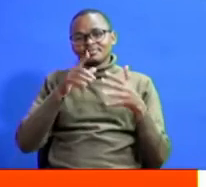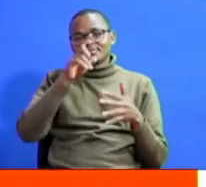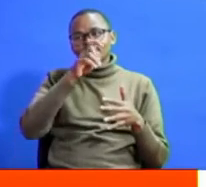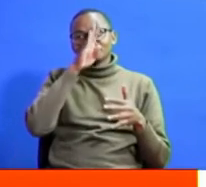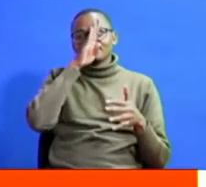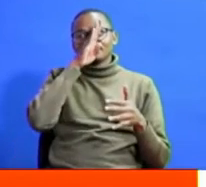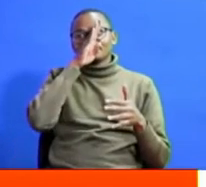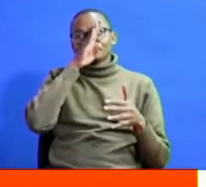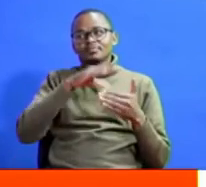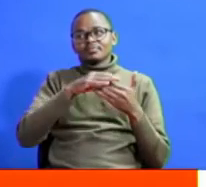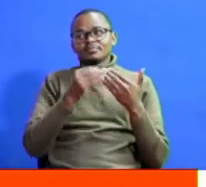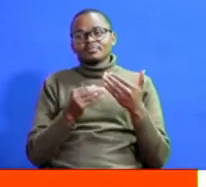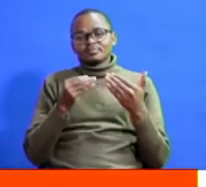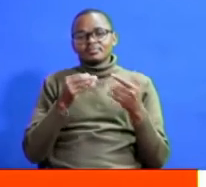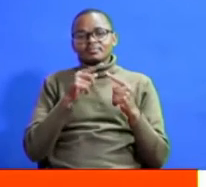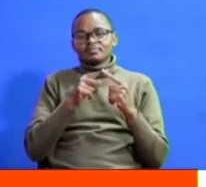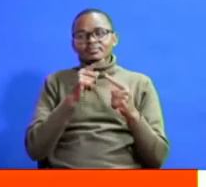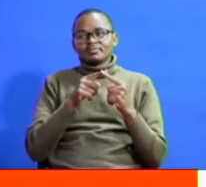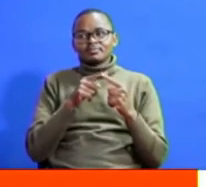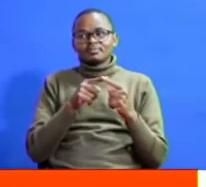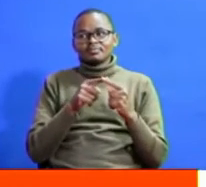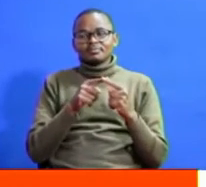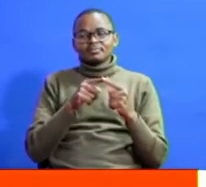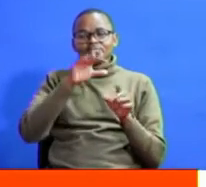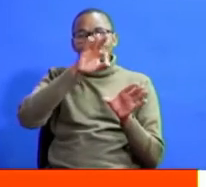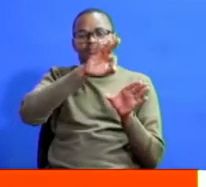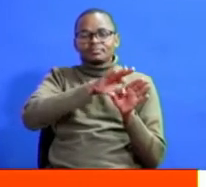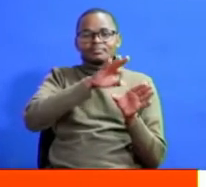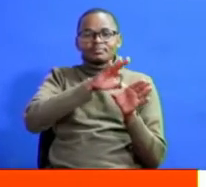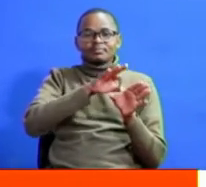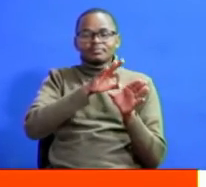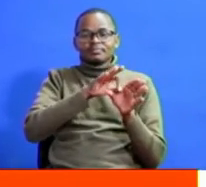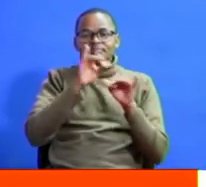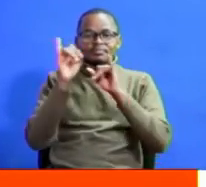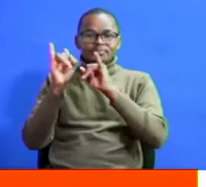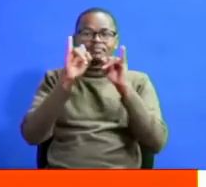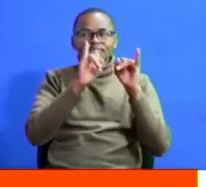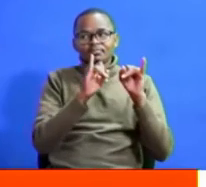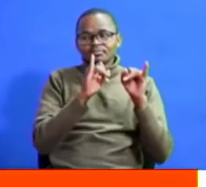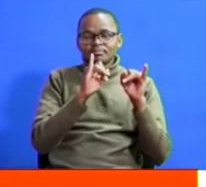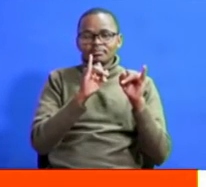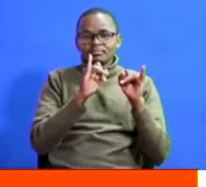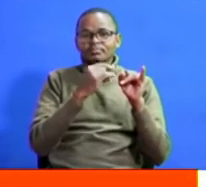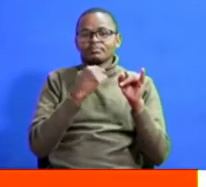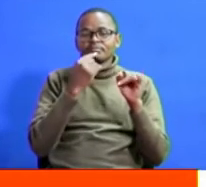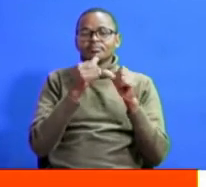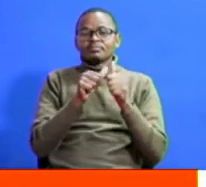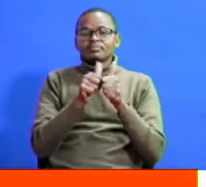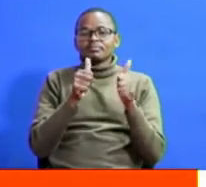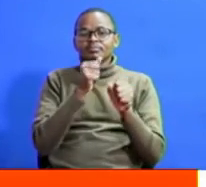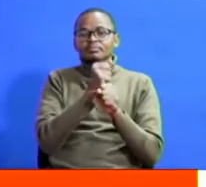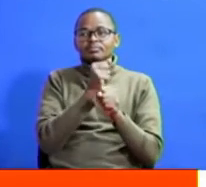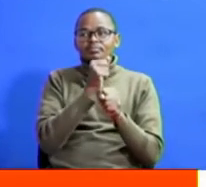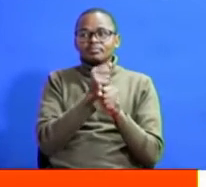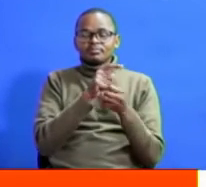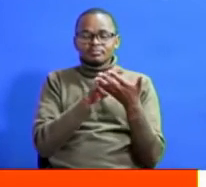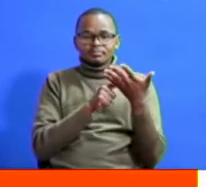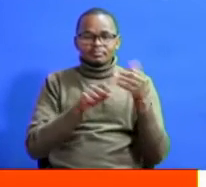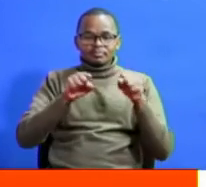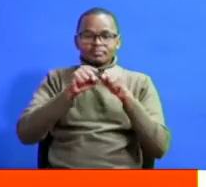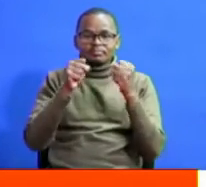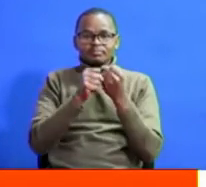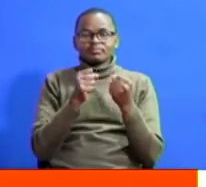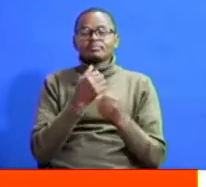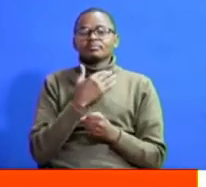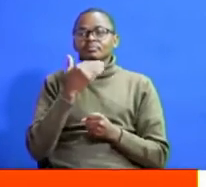be a party, but people are going towards electing an individual who is well to do with what the society